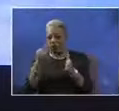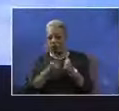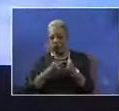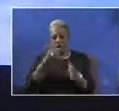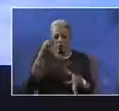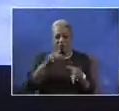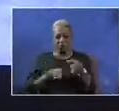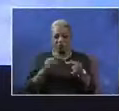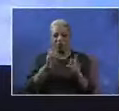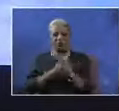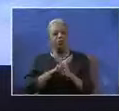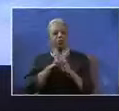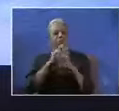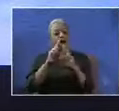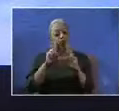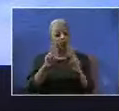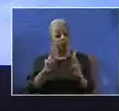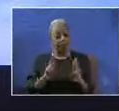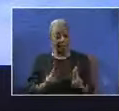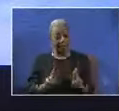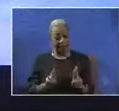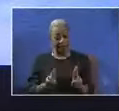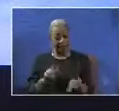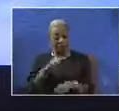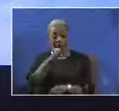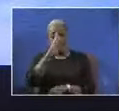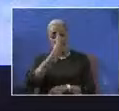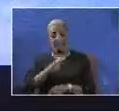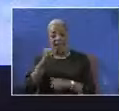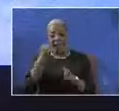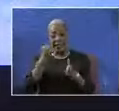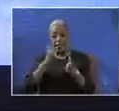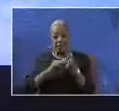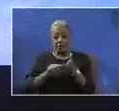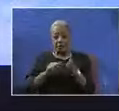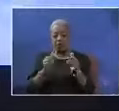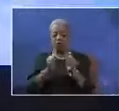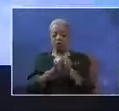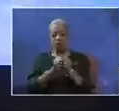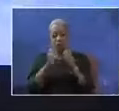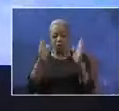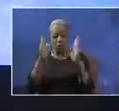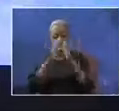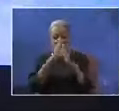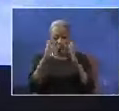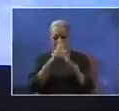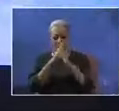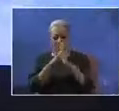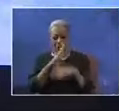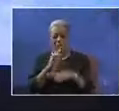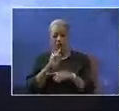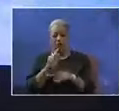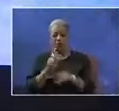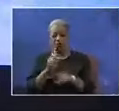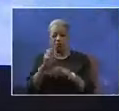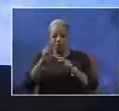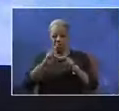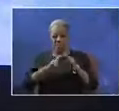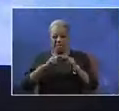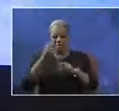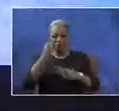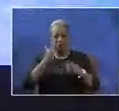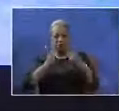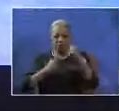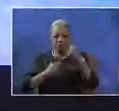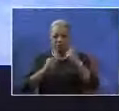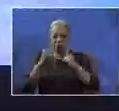it. And the way God inspects us is through trouble. So you're sitting there crying because of some trouble. Could it be